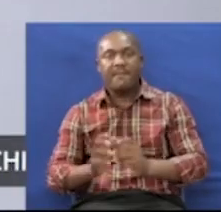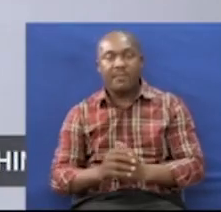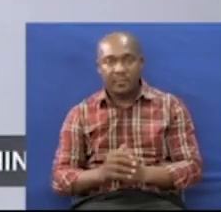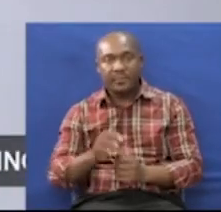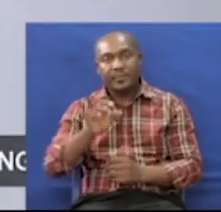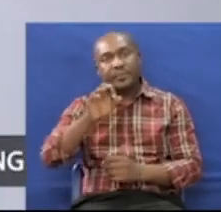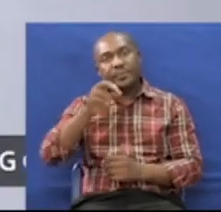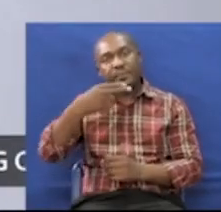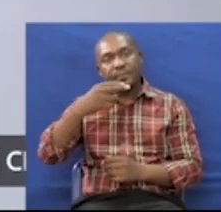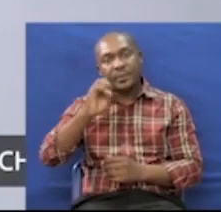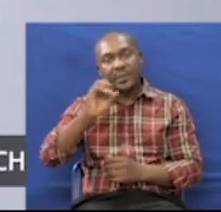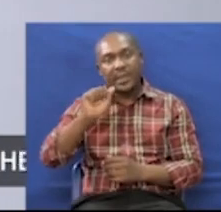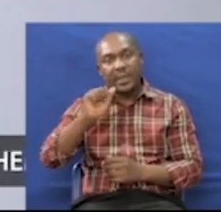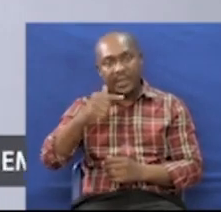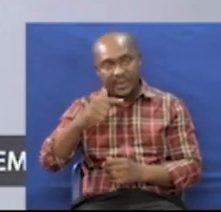Heat